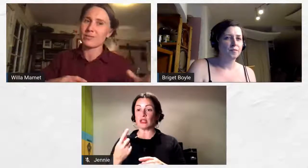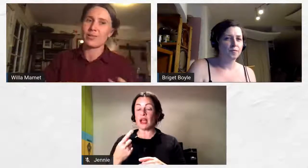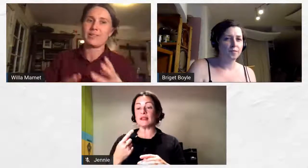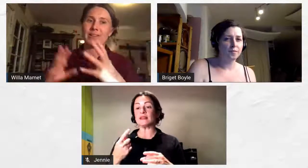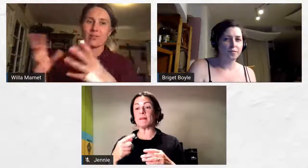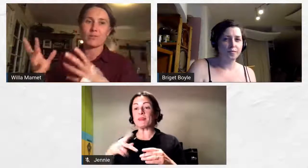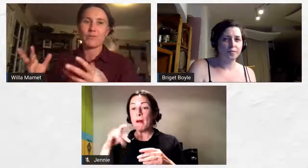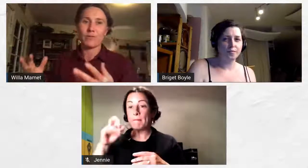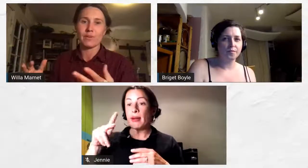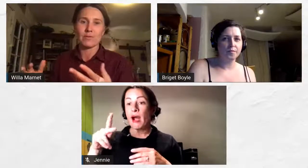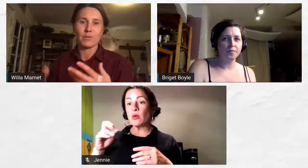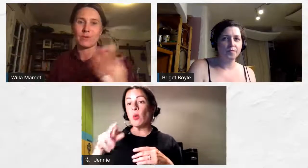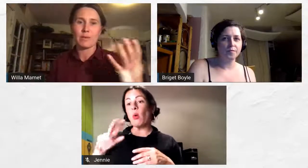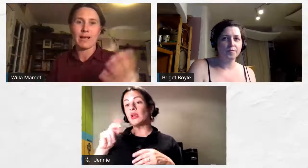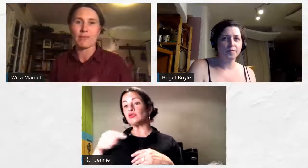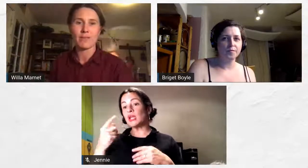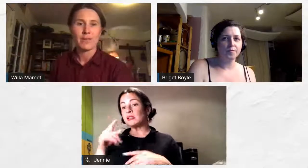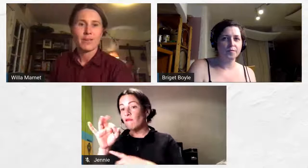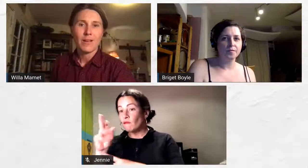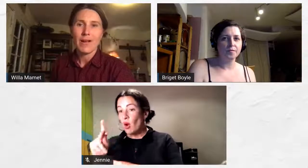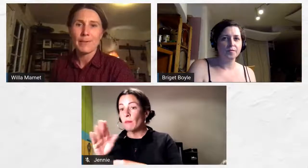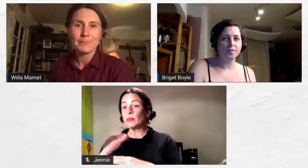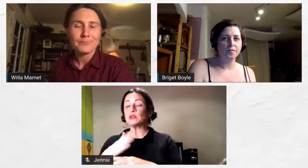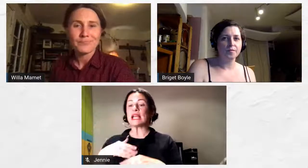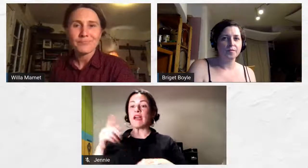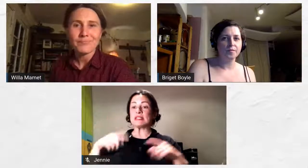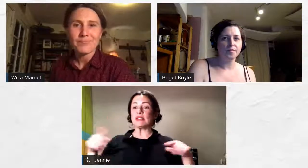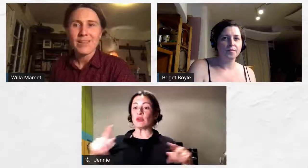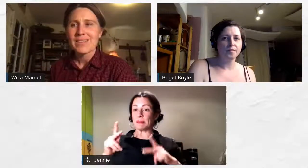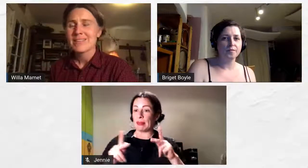punk festival and it's not just a folk festival, that we have